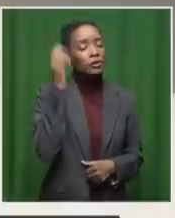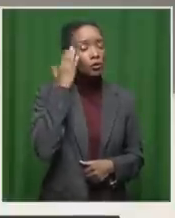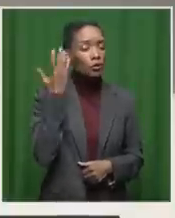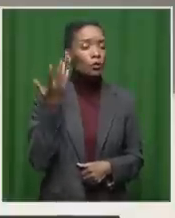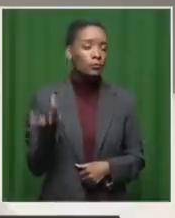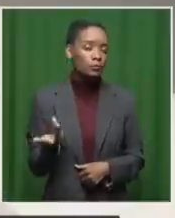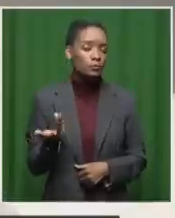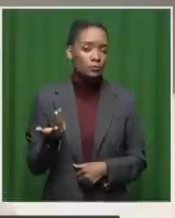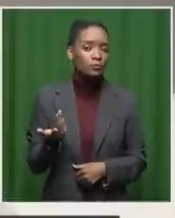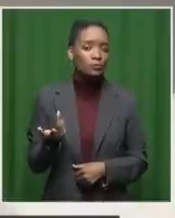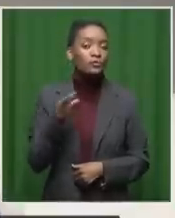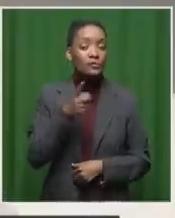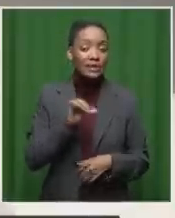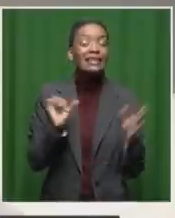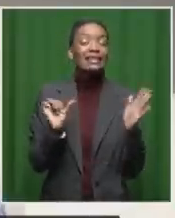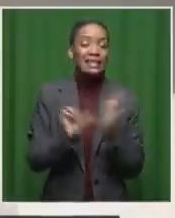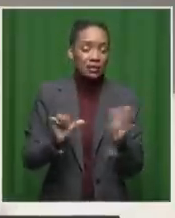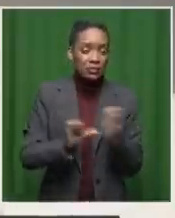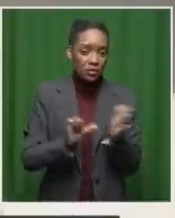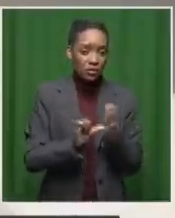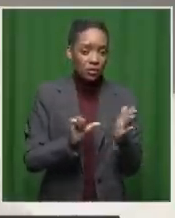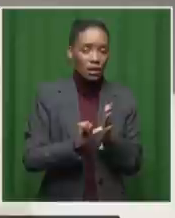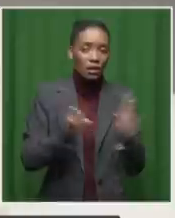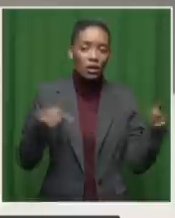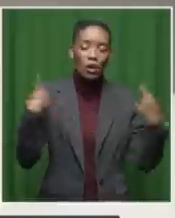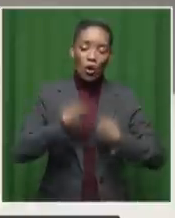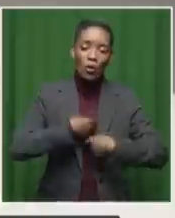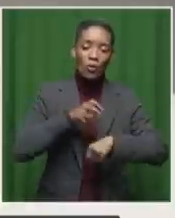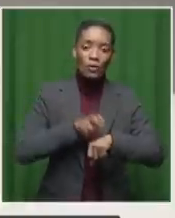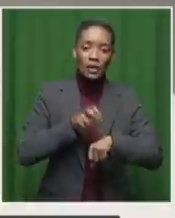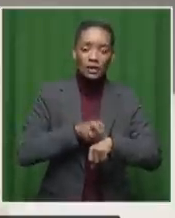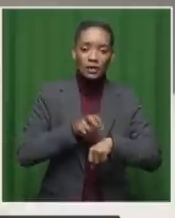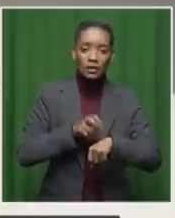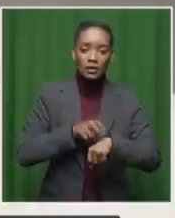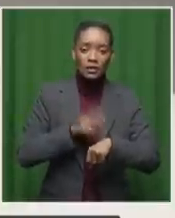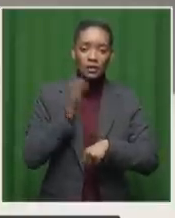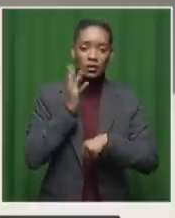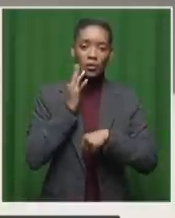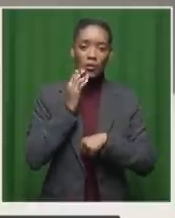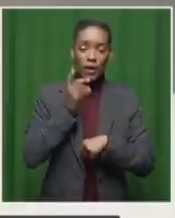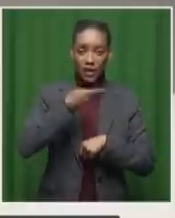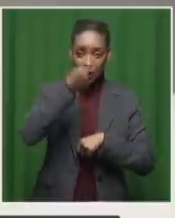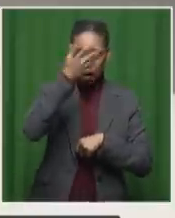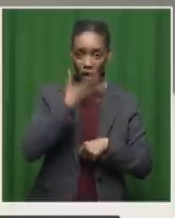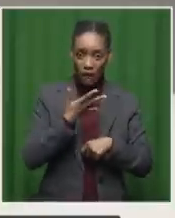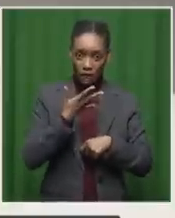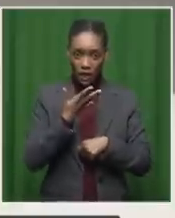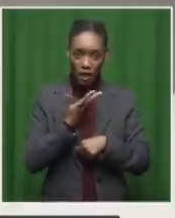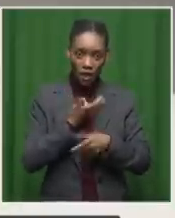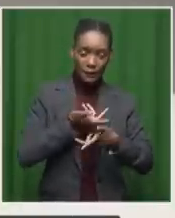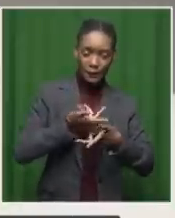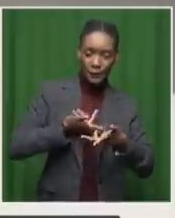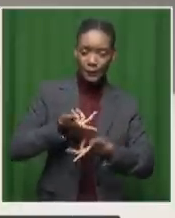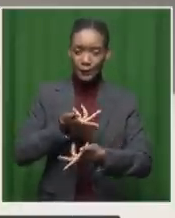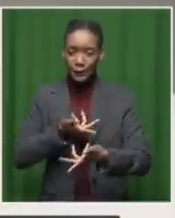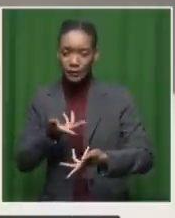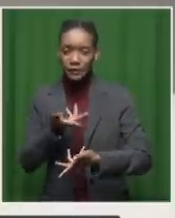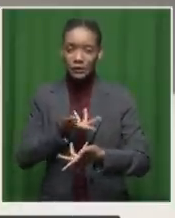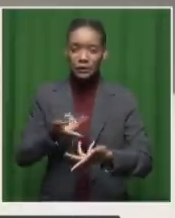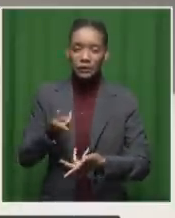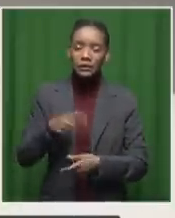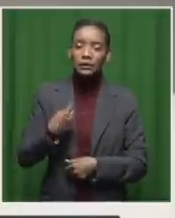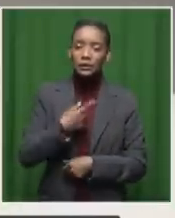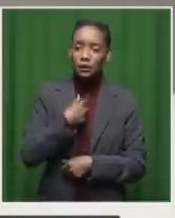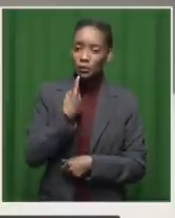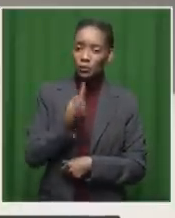This is something critical for us. We need, when we are talking as Africa, to say